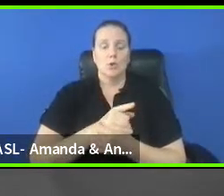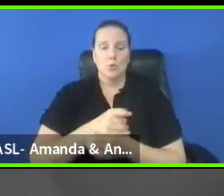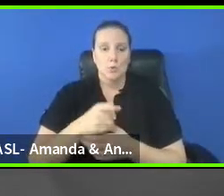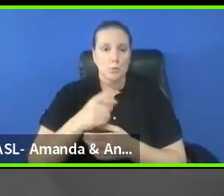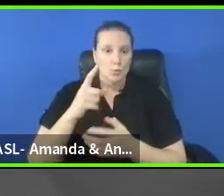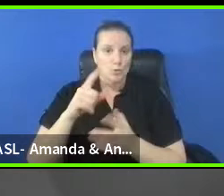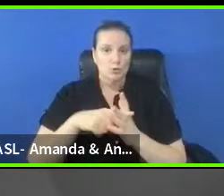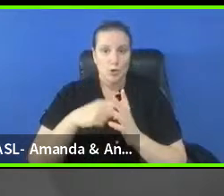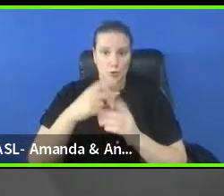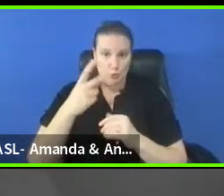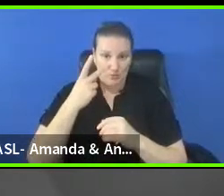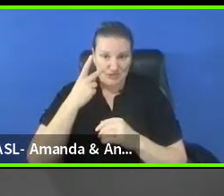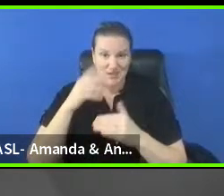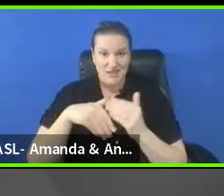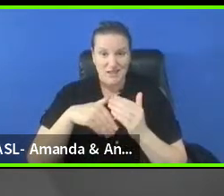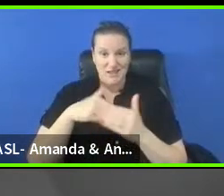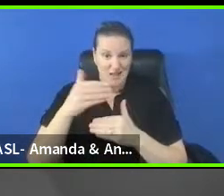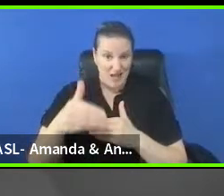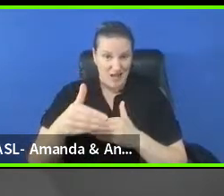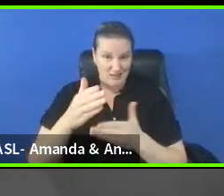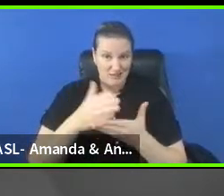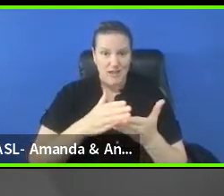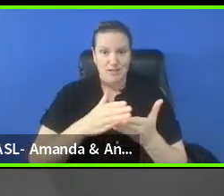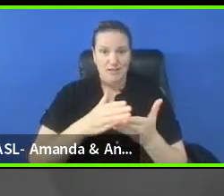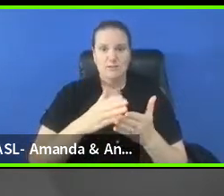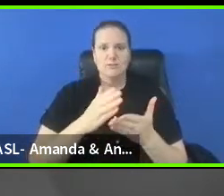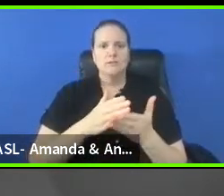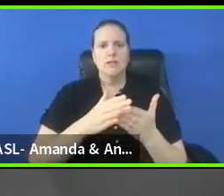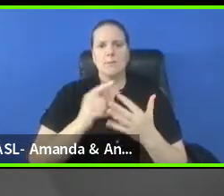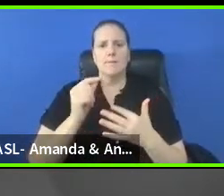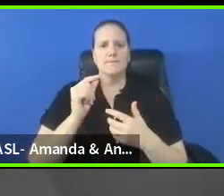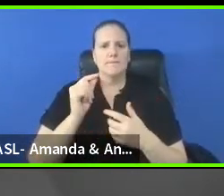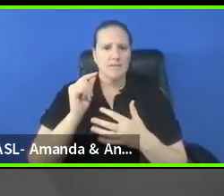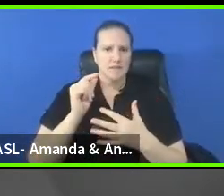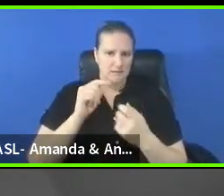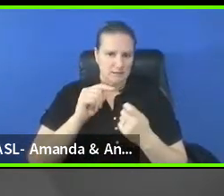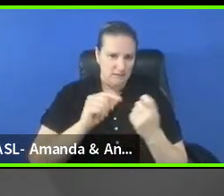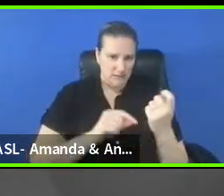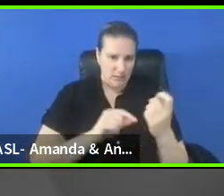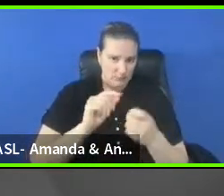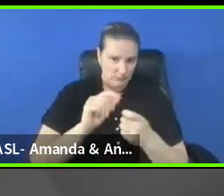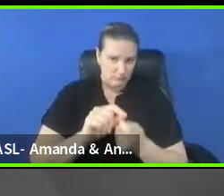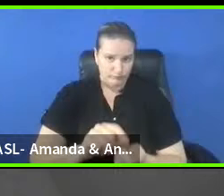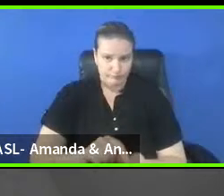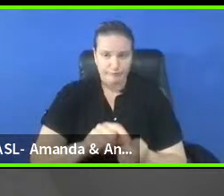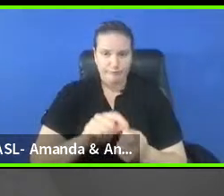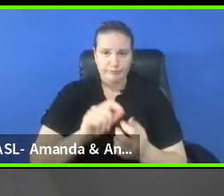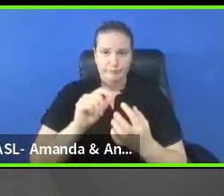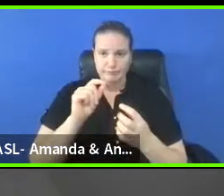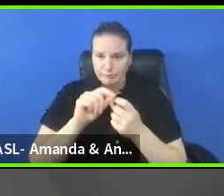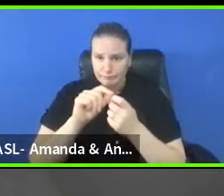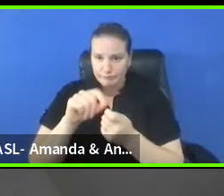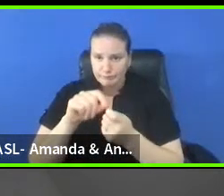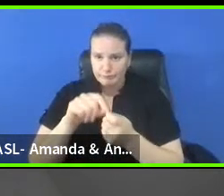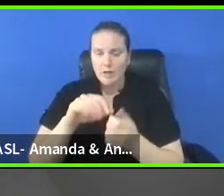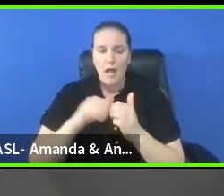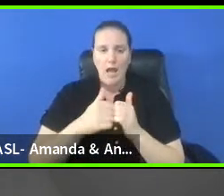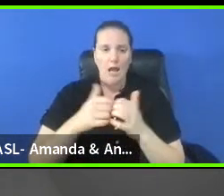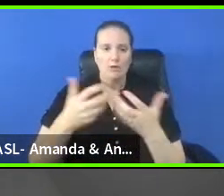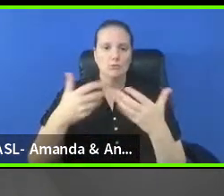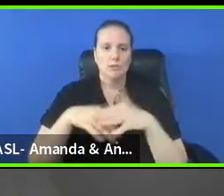seeing in this next phase some of the details of how you